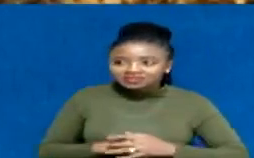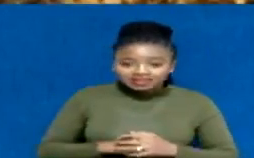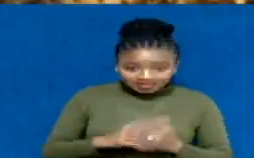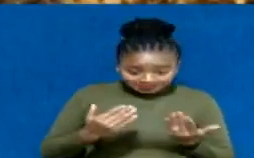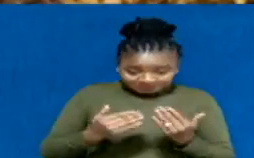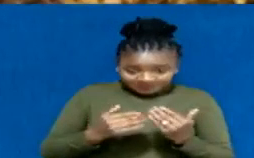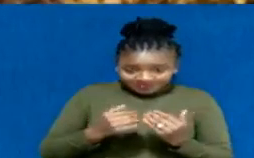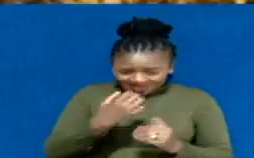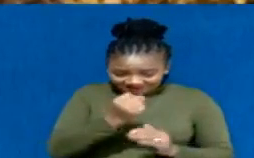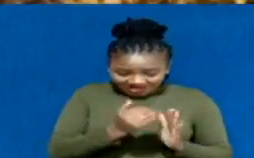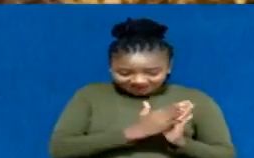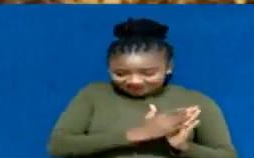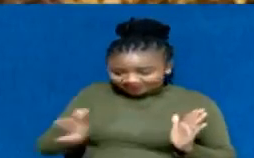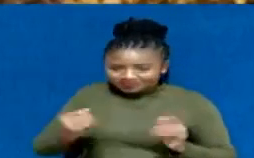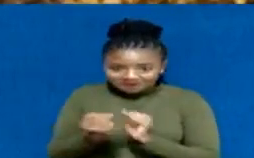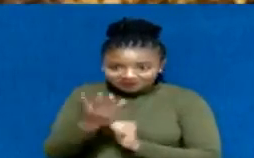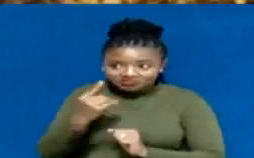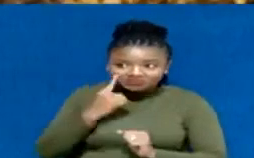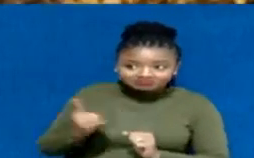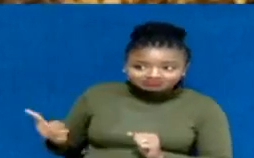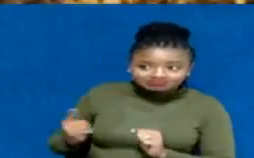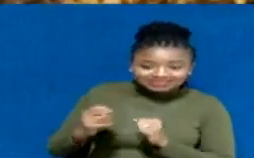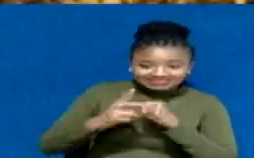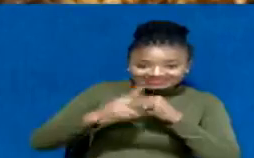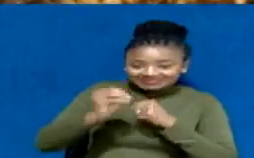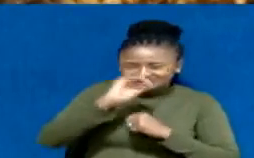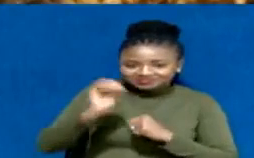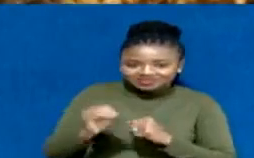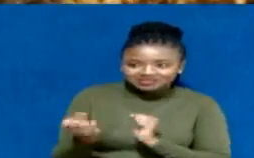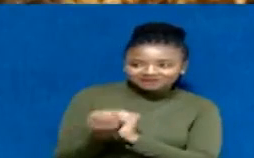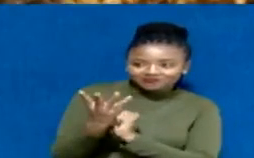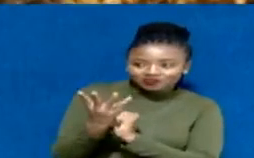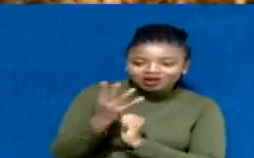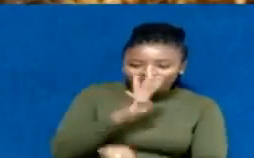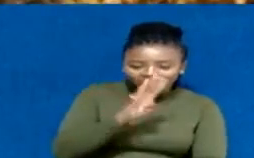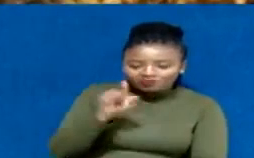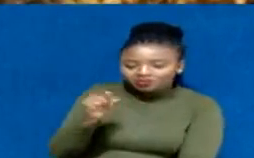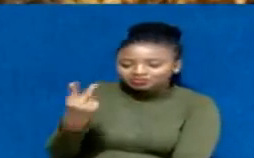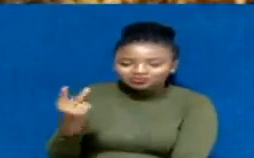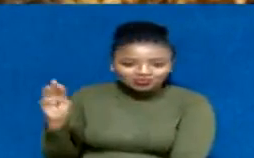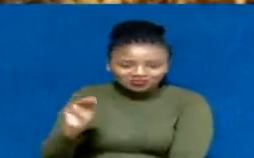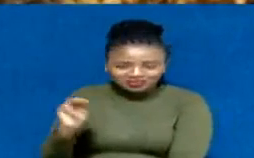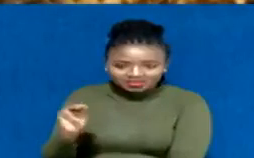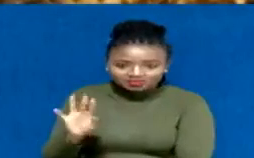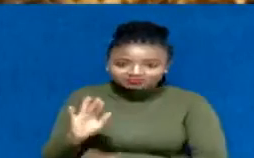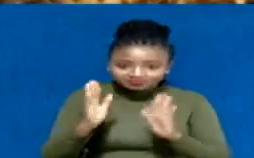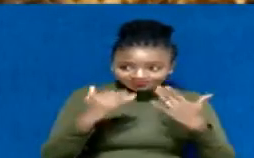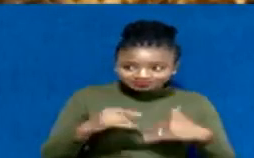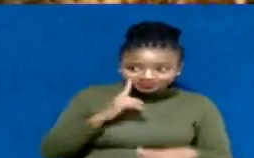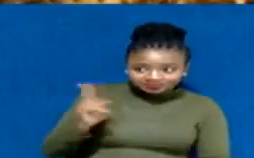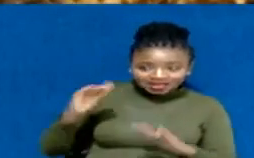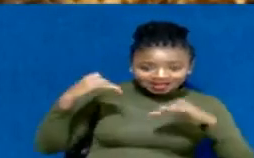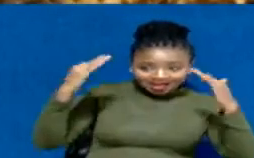Those aged 5 to 14 years account for 70% of the total at 4.2 million. Adolescents and